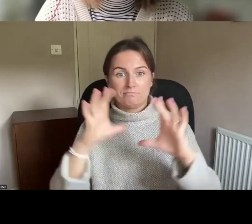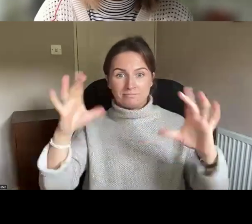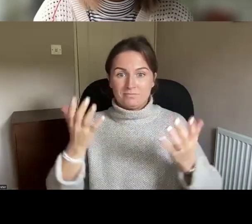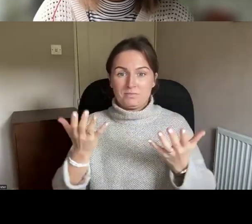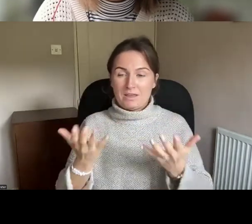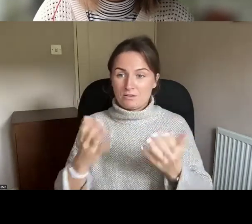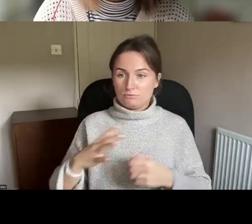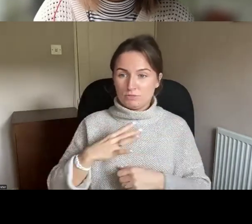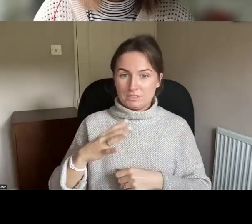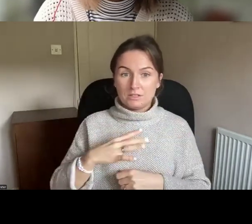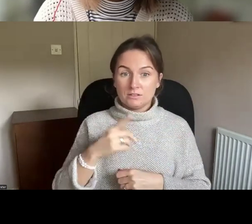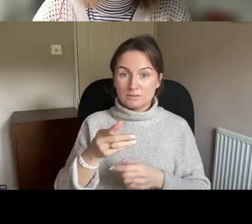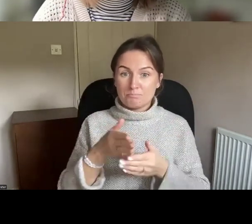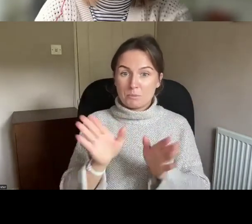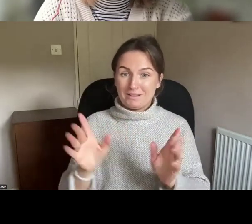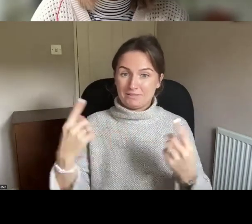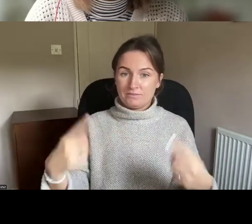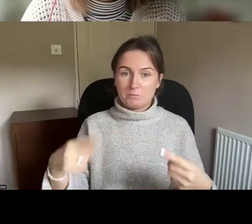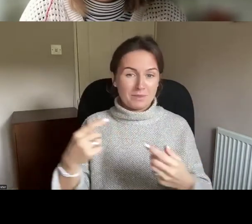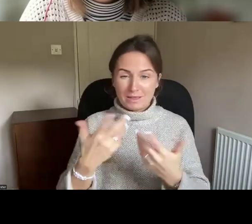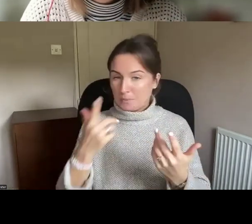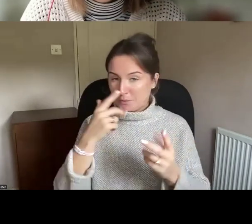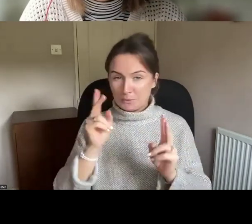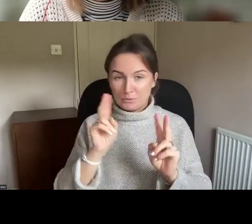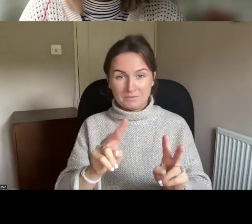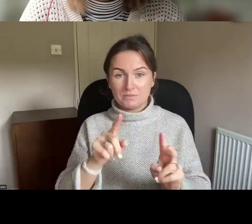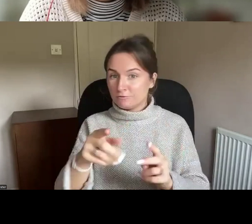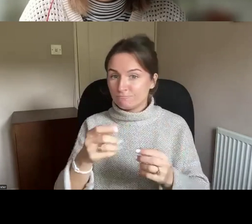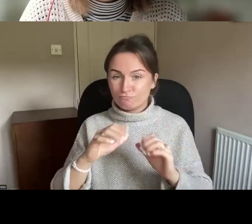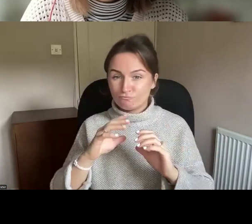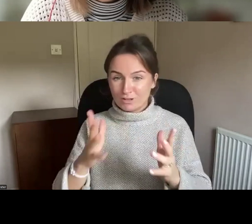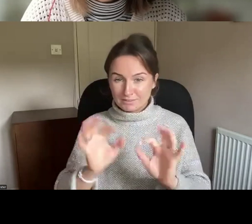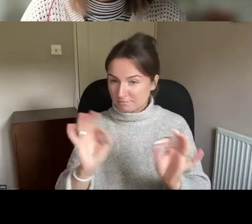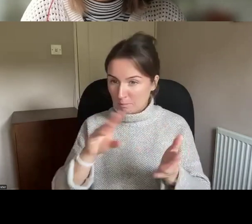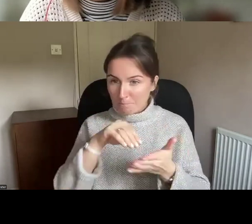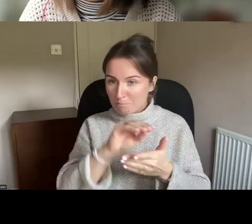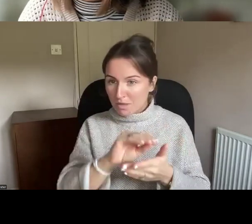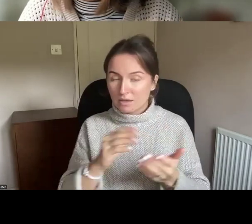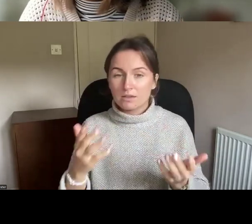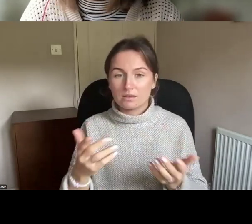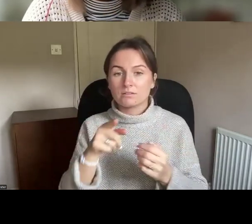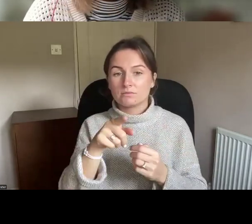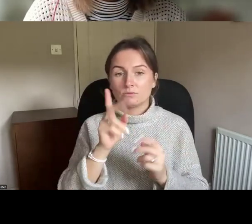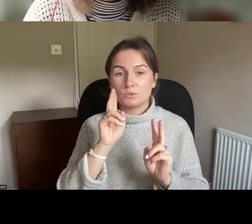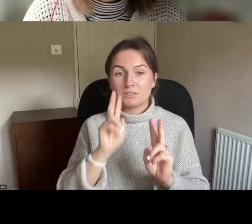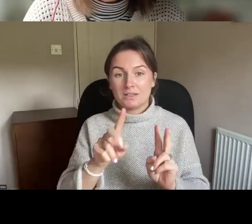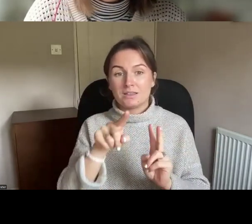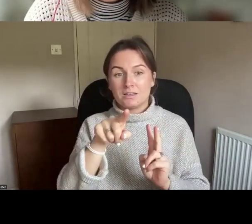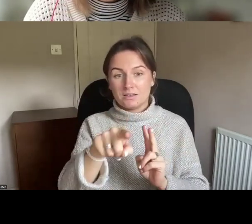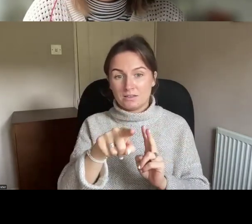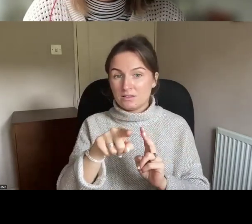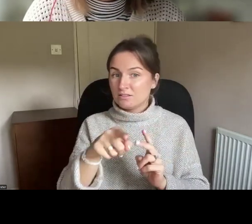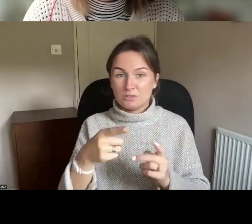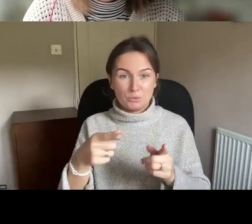It's a publicly available site, so it's free to access. The version you can see is the version that we are using internally at the